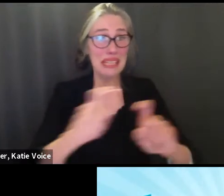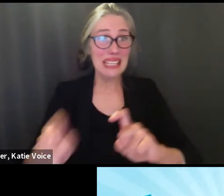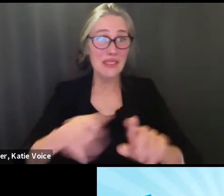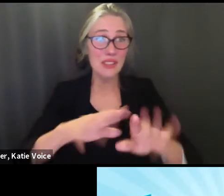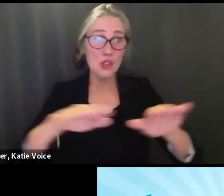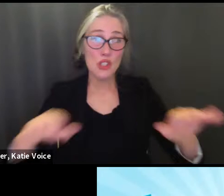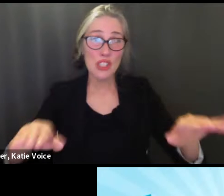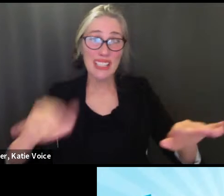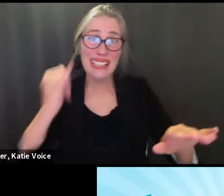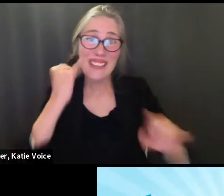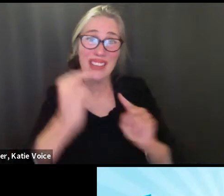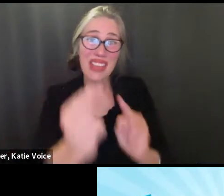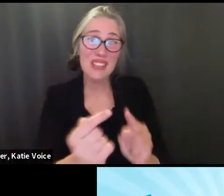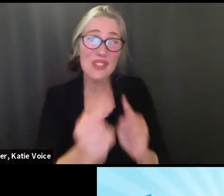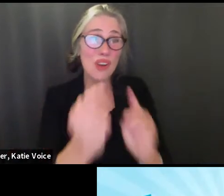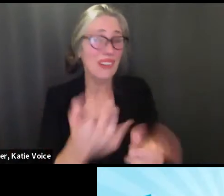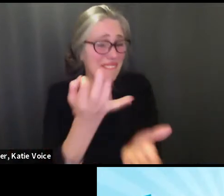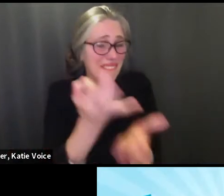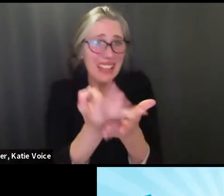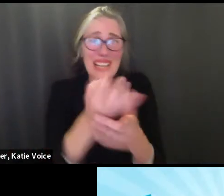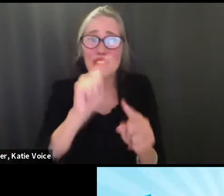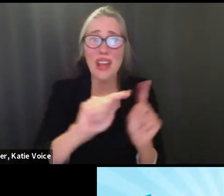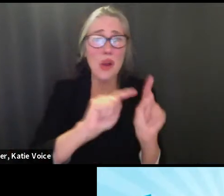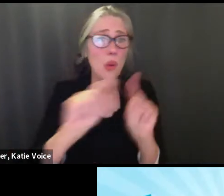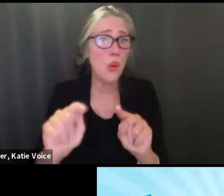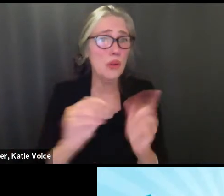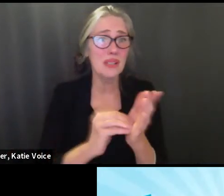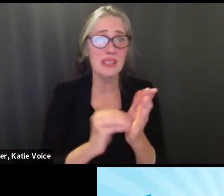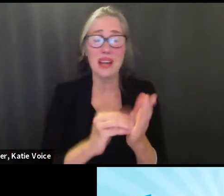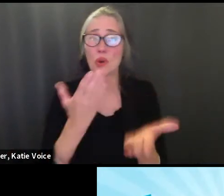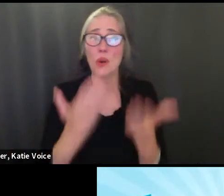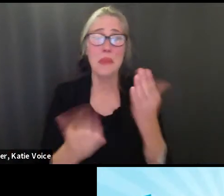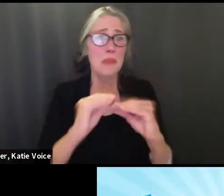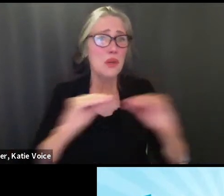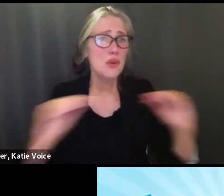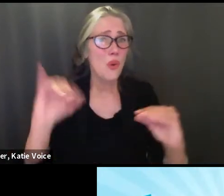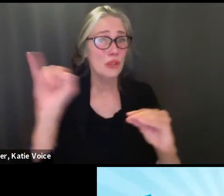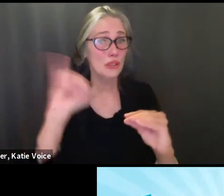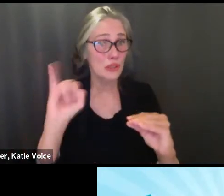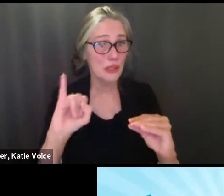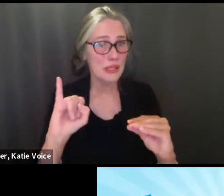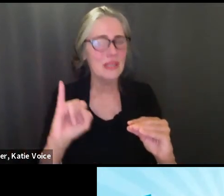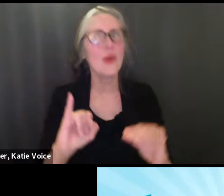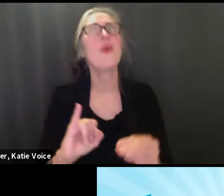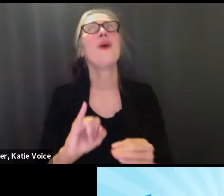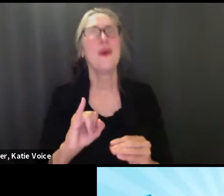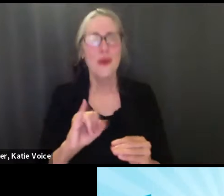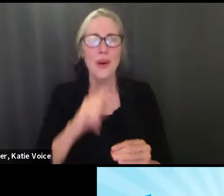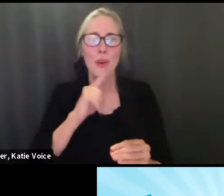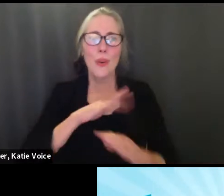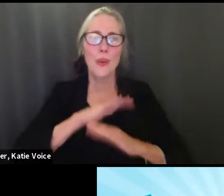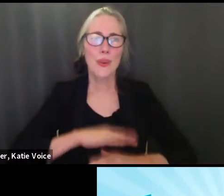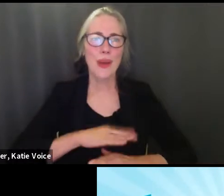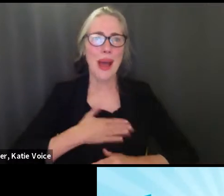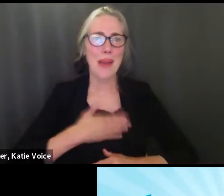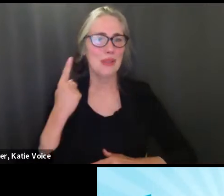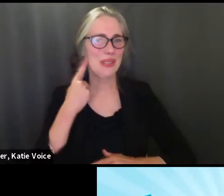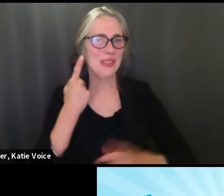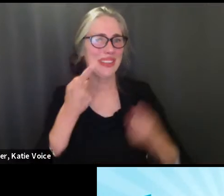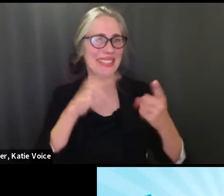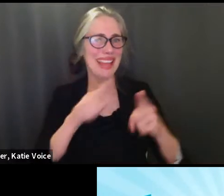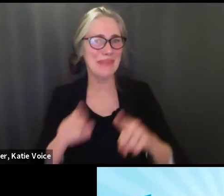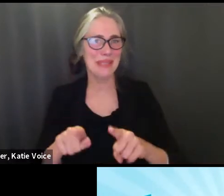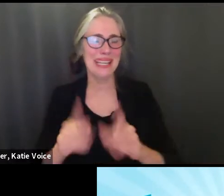who are struggling financially and socioeconomically. So just love to hear that this is happening. And just